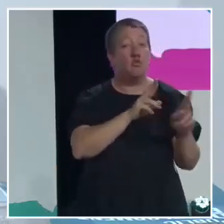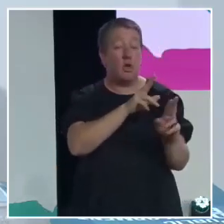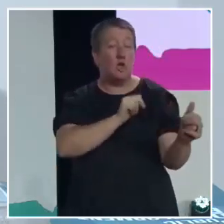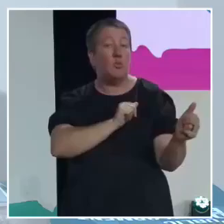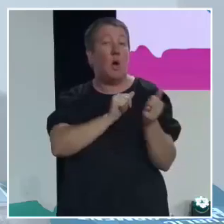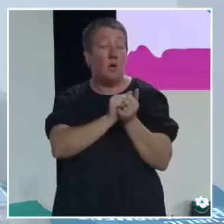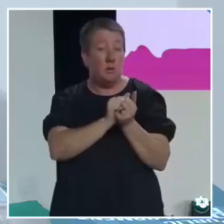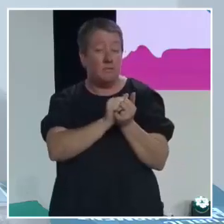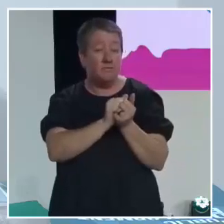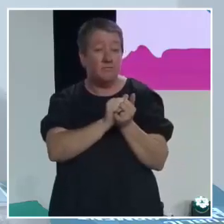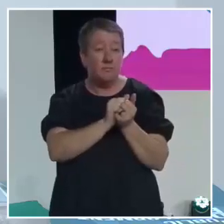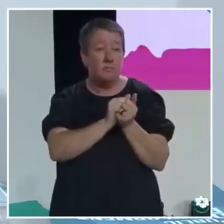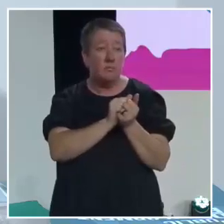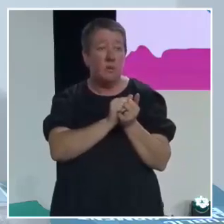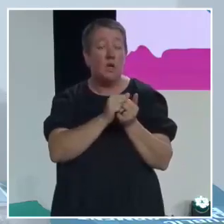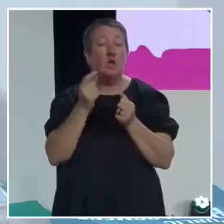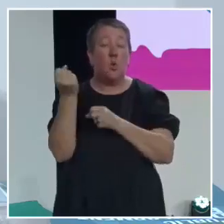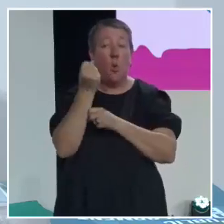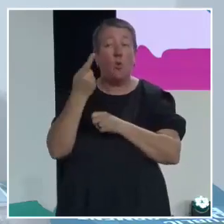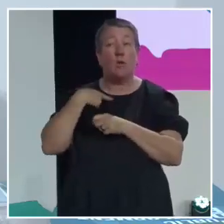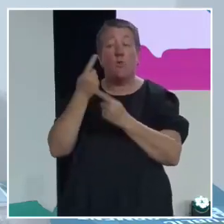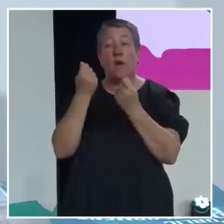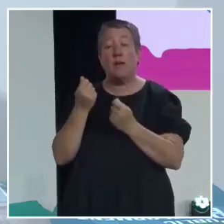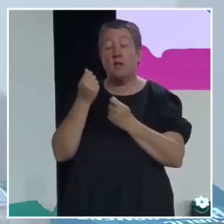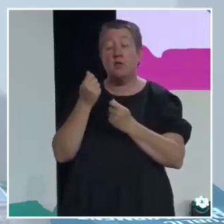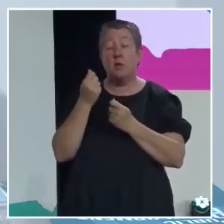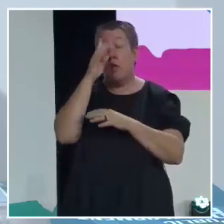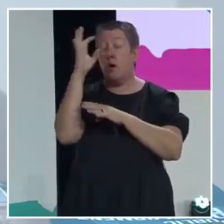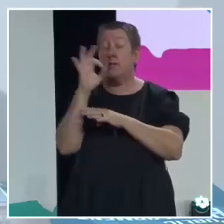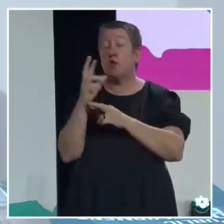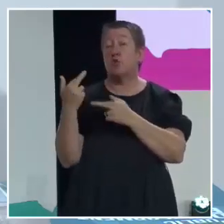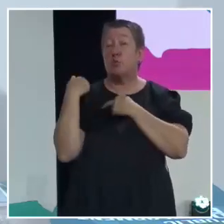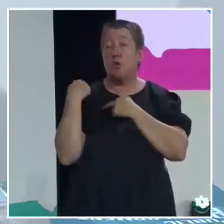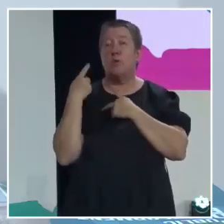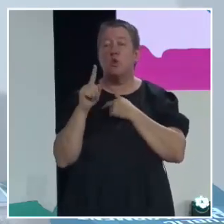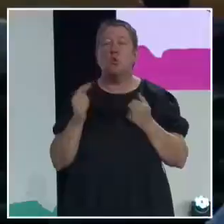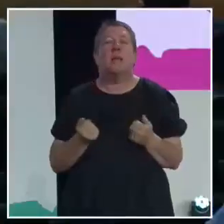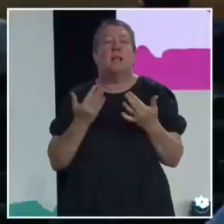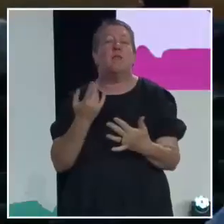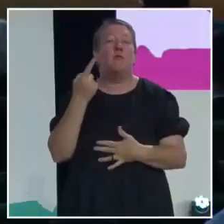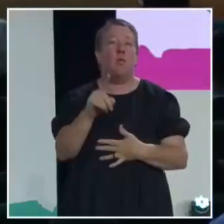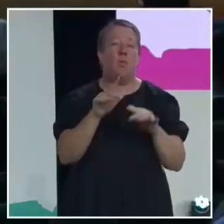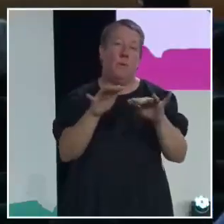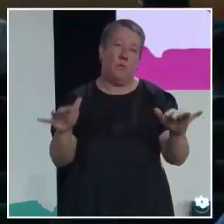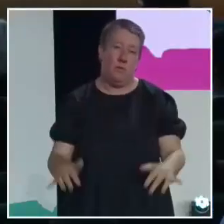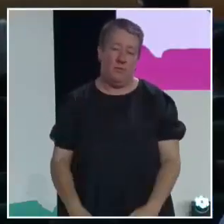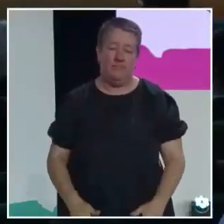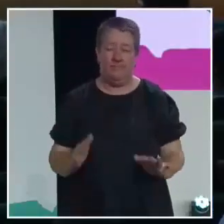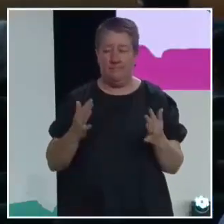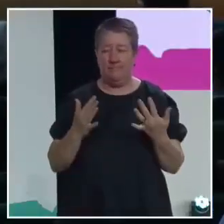our financial architecture responsible to deliver for people. Thank you.